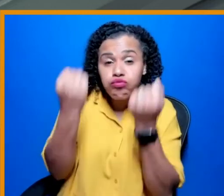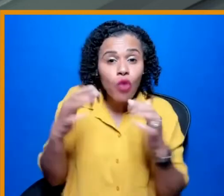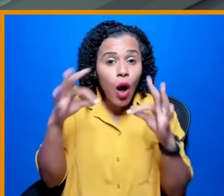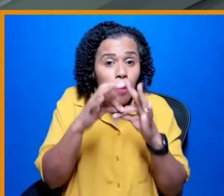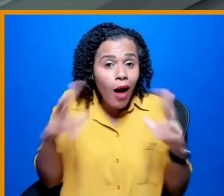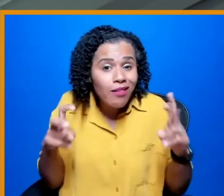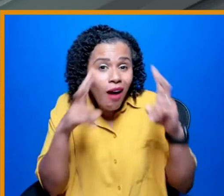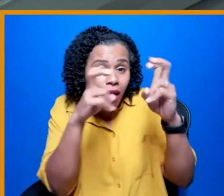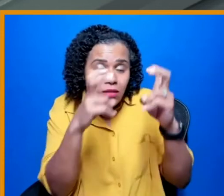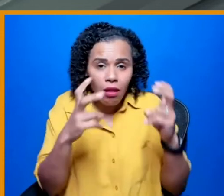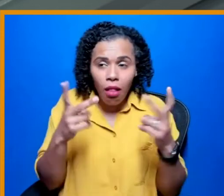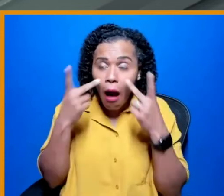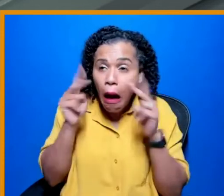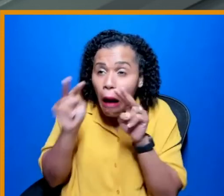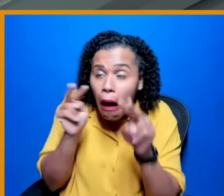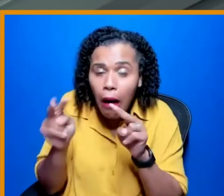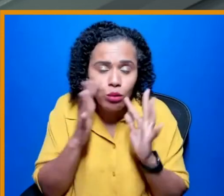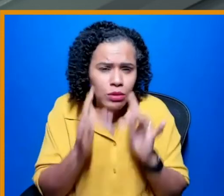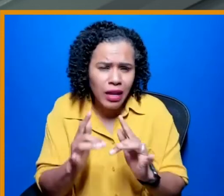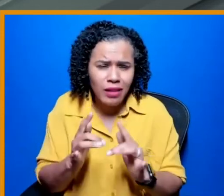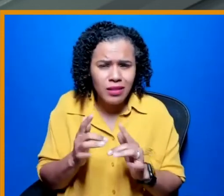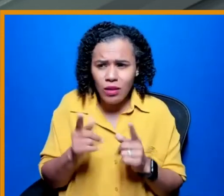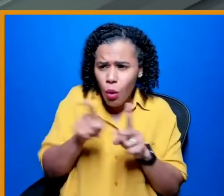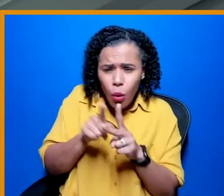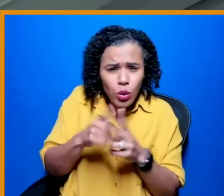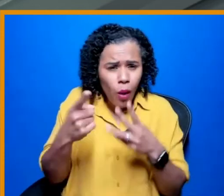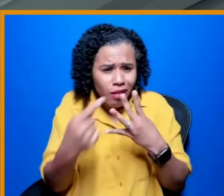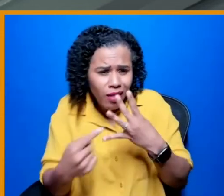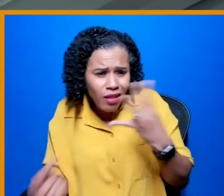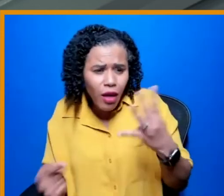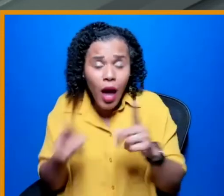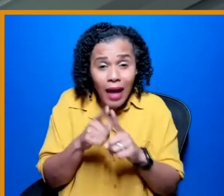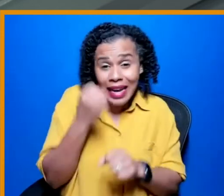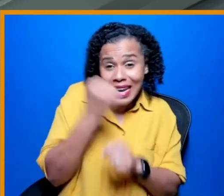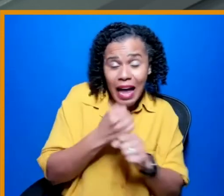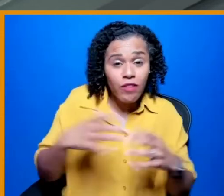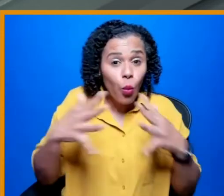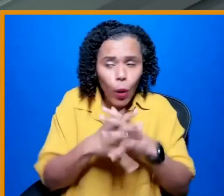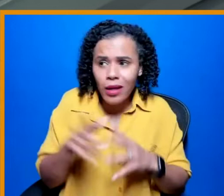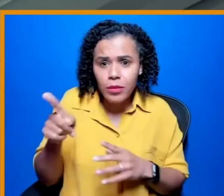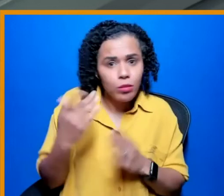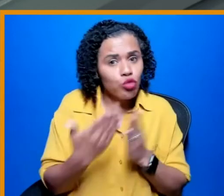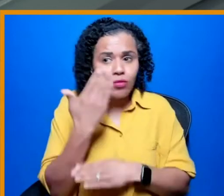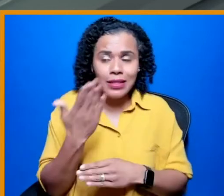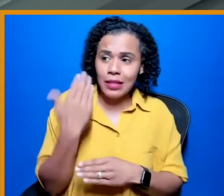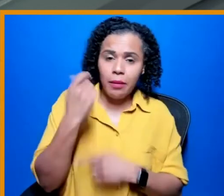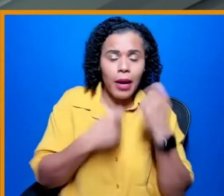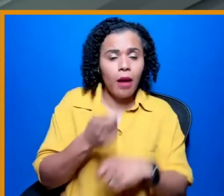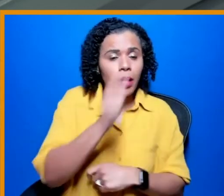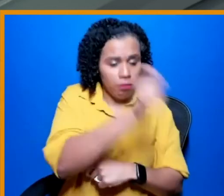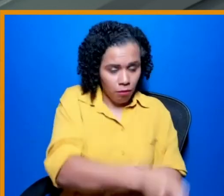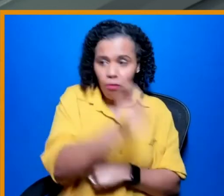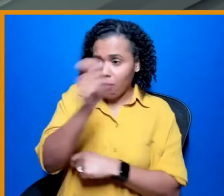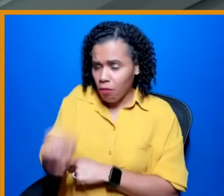despite being found to have breached the ministerial code. And most recently, Gavin Williamson gets a knighthood for being the worst Education Secretary